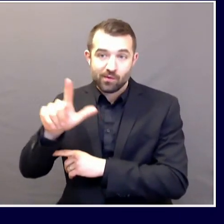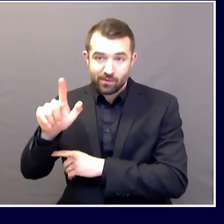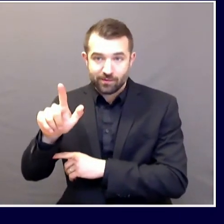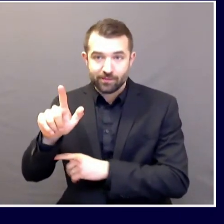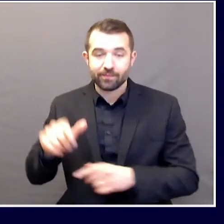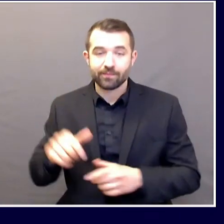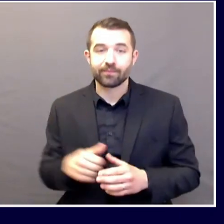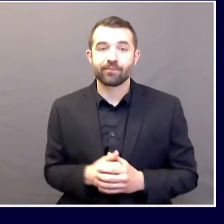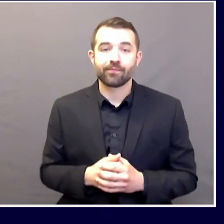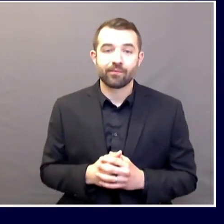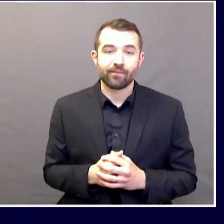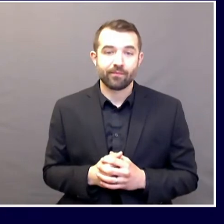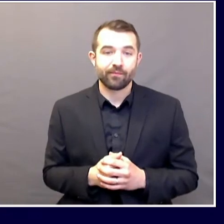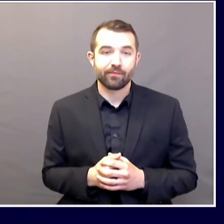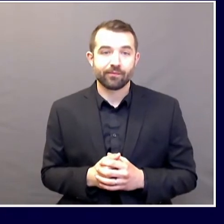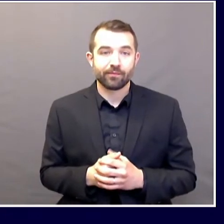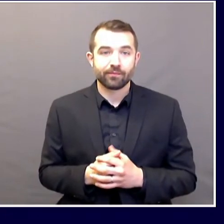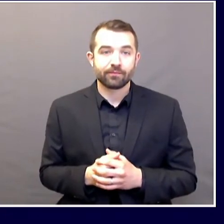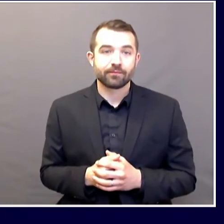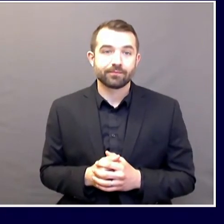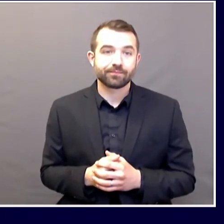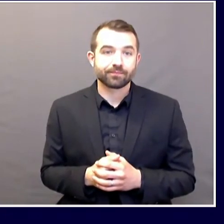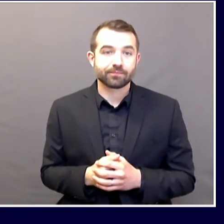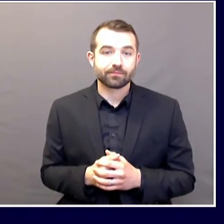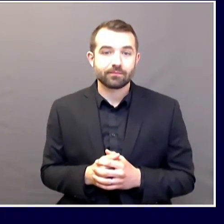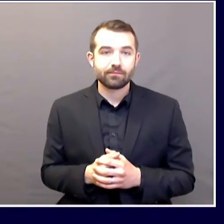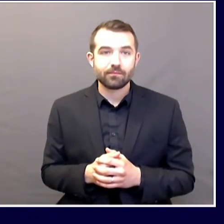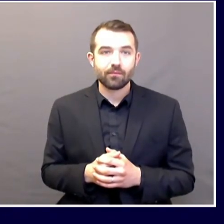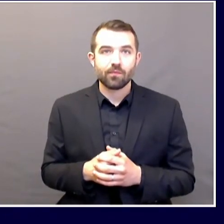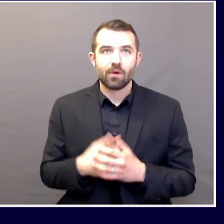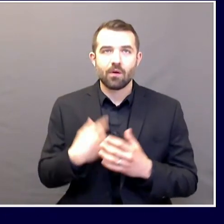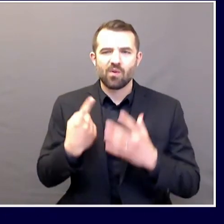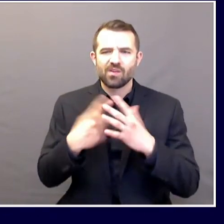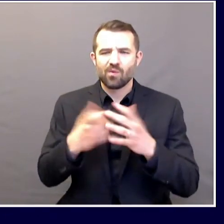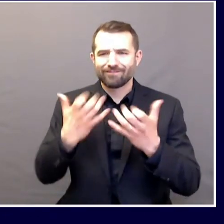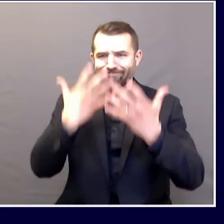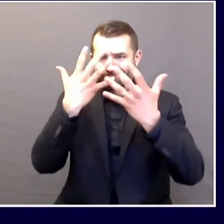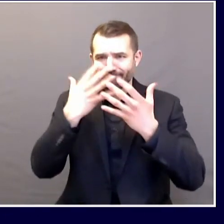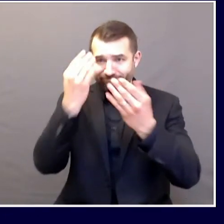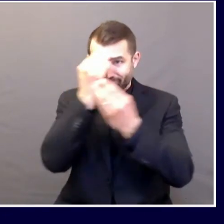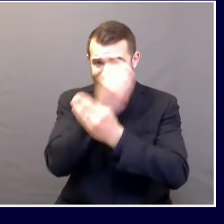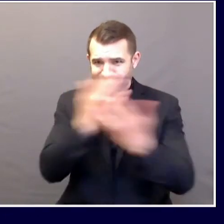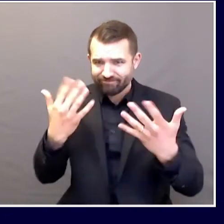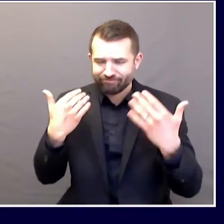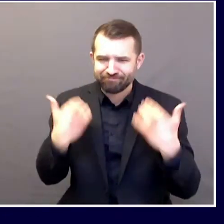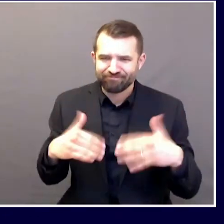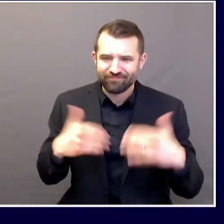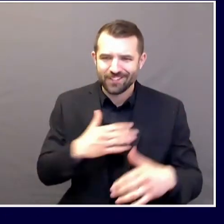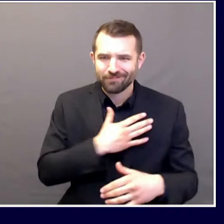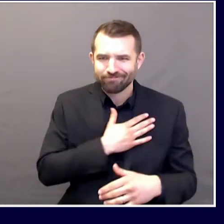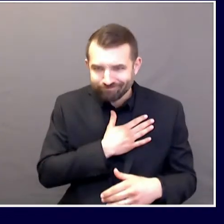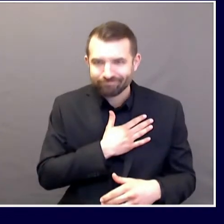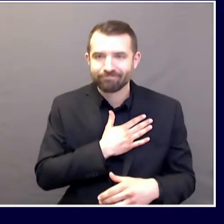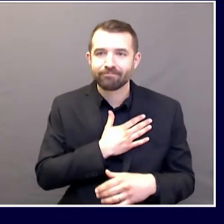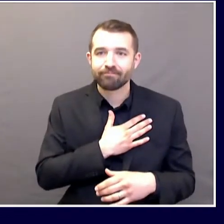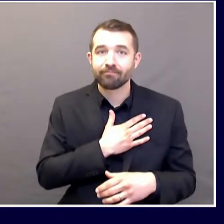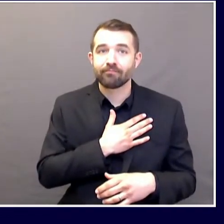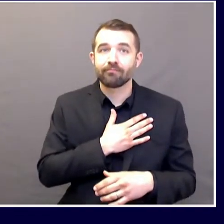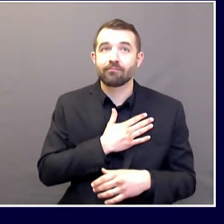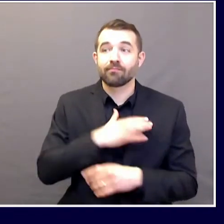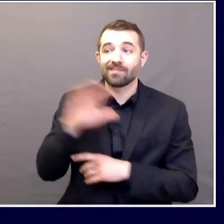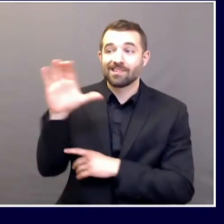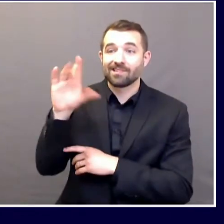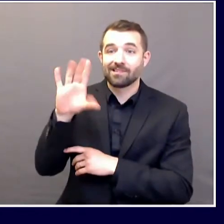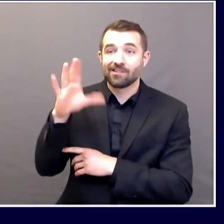2021. I begin today's update on another sad note. The Maine CDC has received the